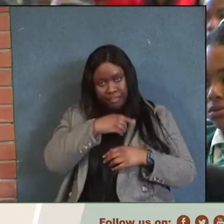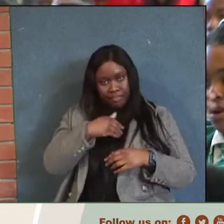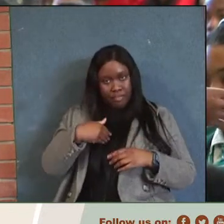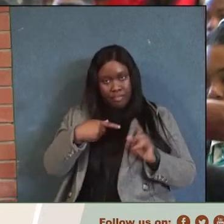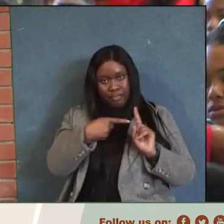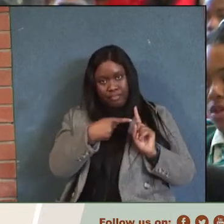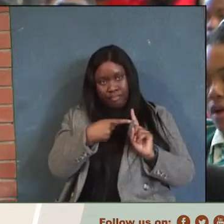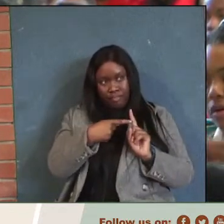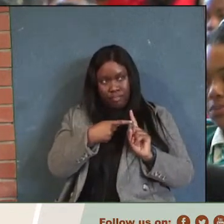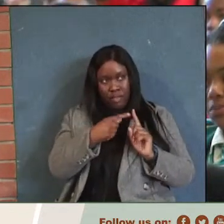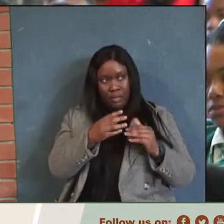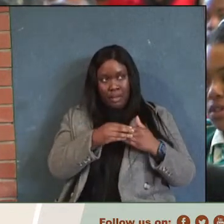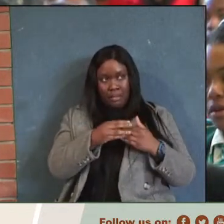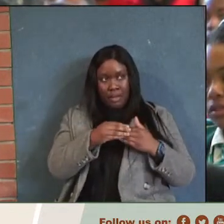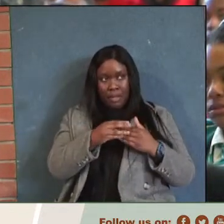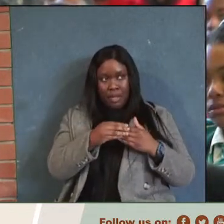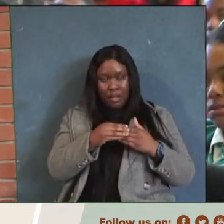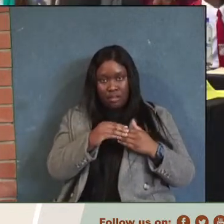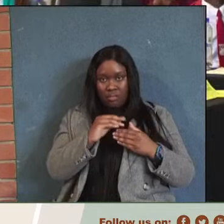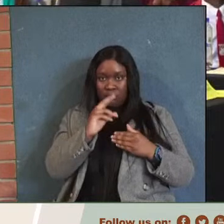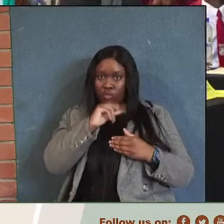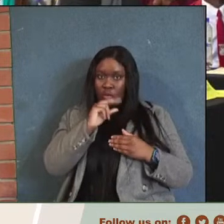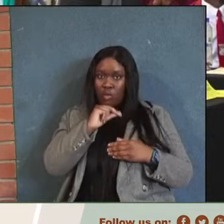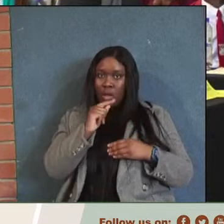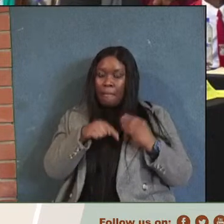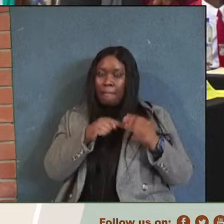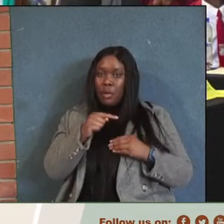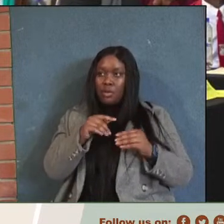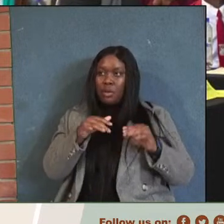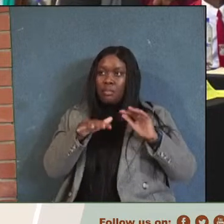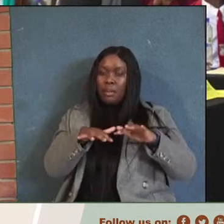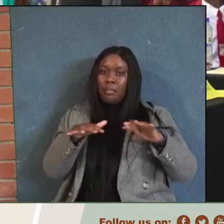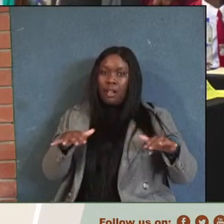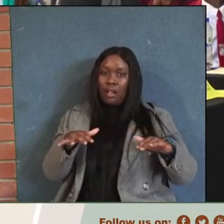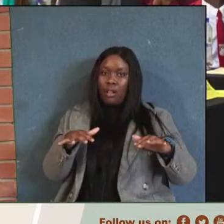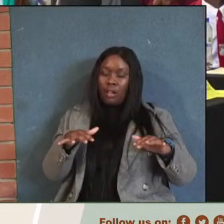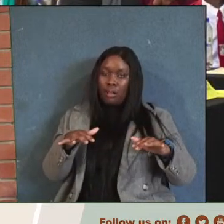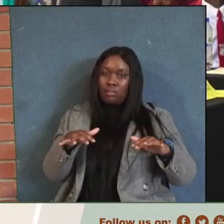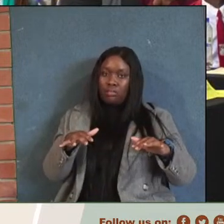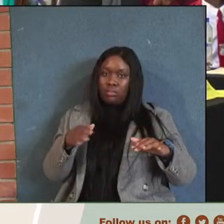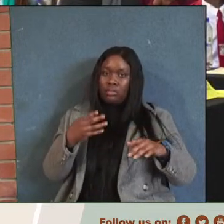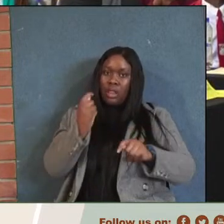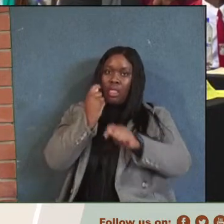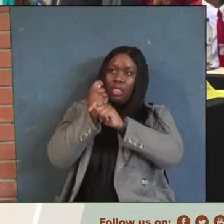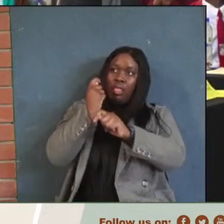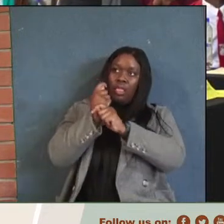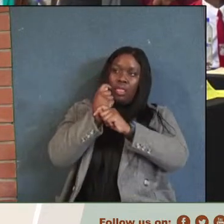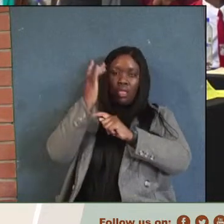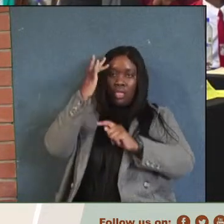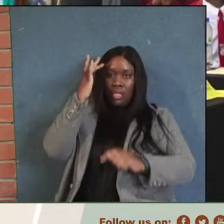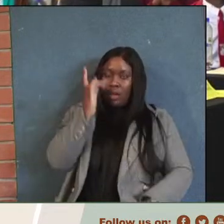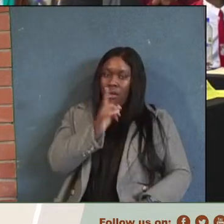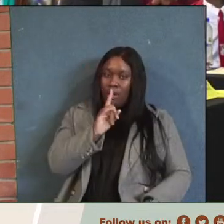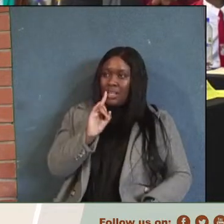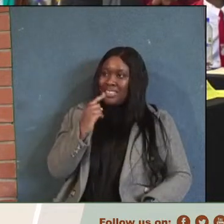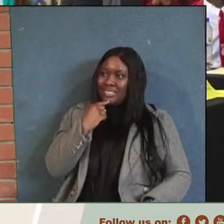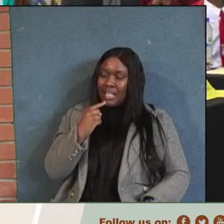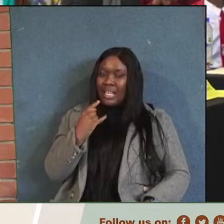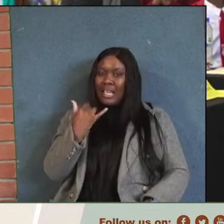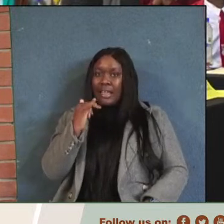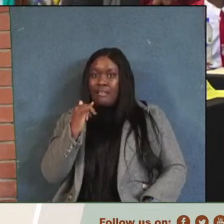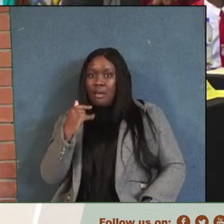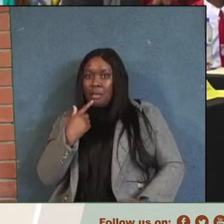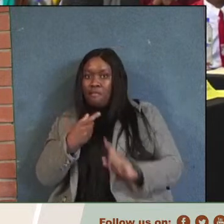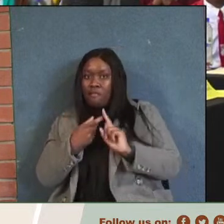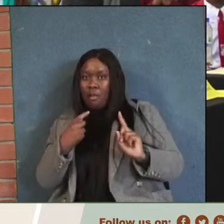the Honorable Member here did not say anything about people being on illegal land. Rather asked Uguti, if I'm from a rural